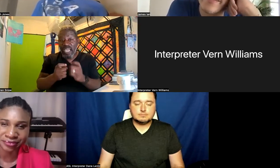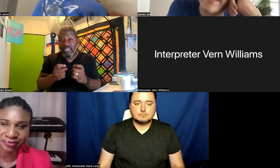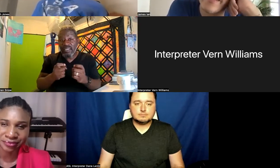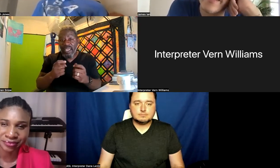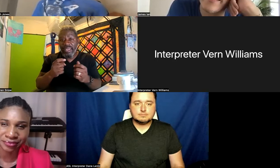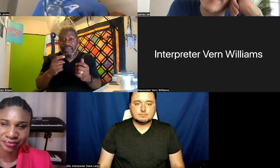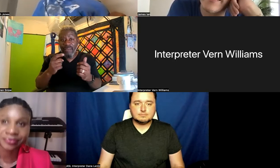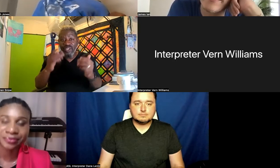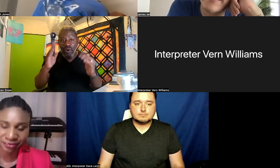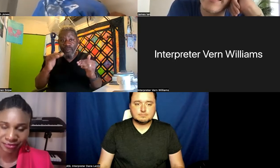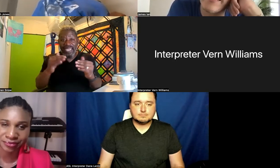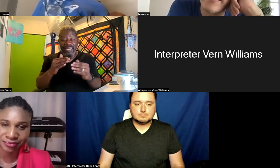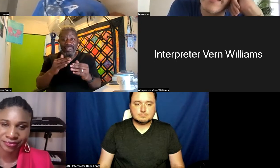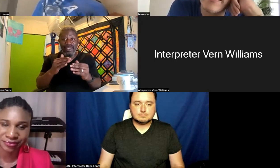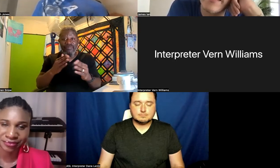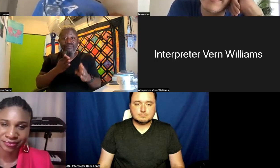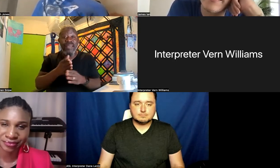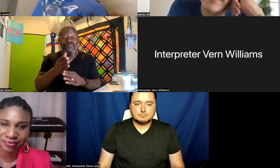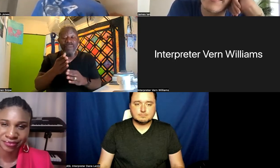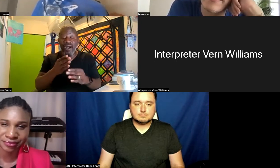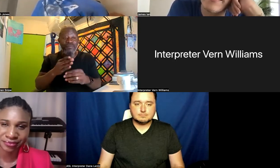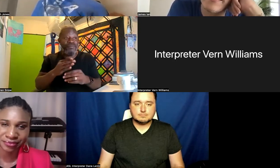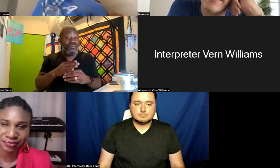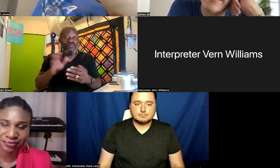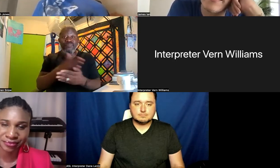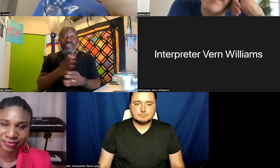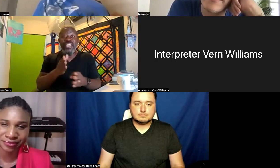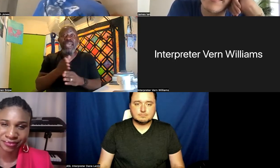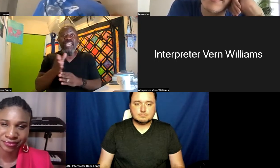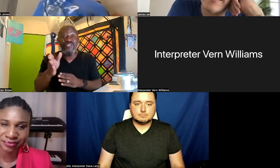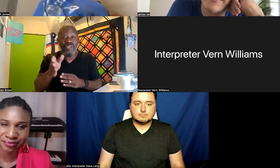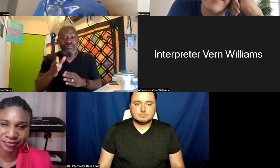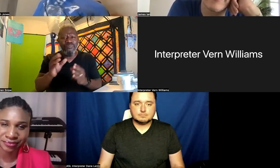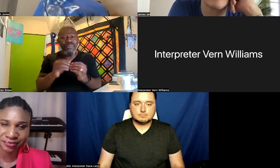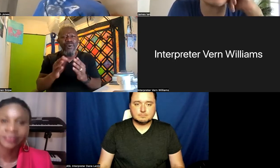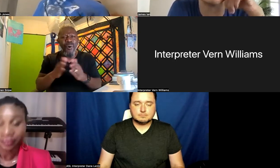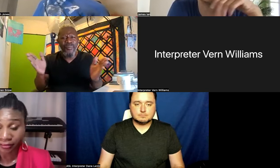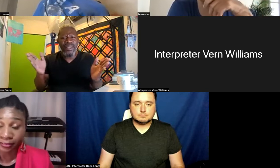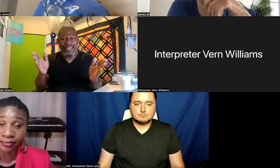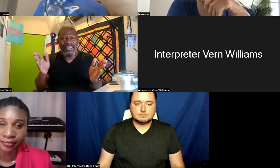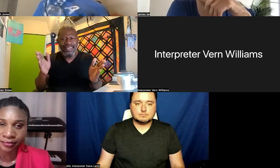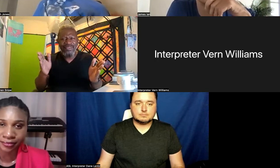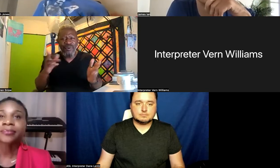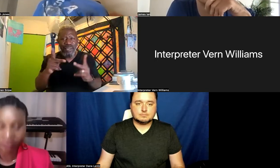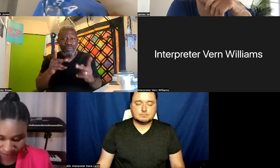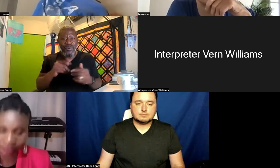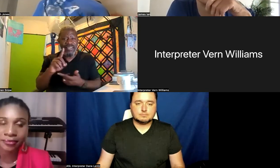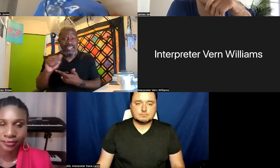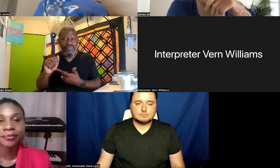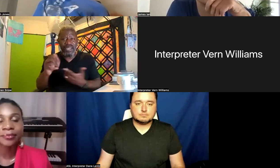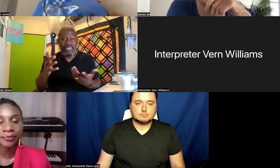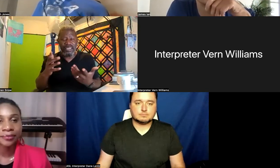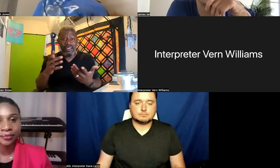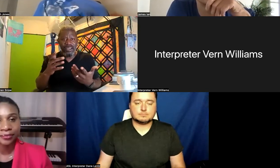a change. And I'm just hoping in the music mainstream be more open for people who